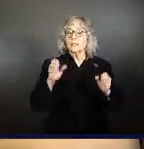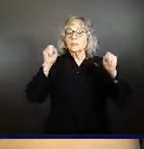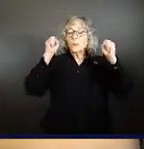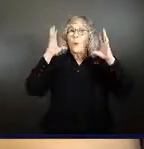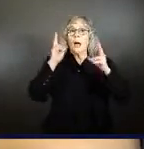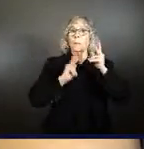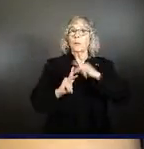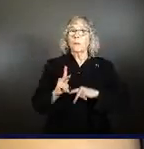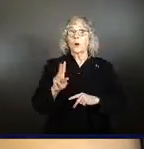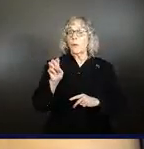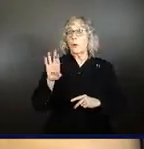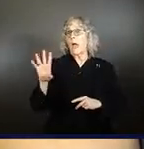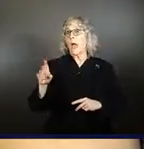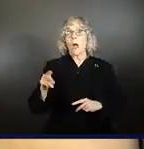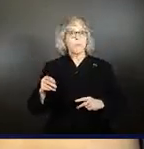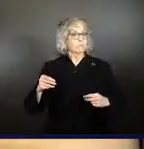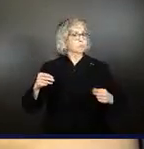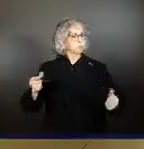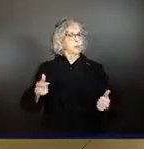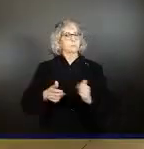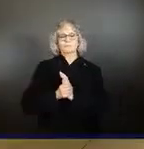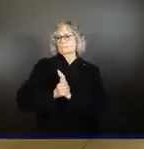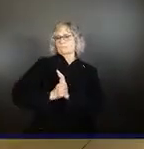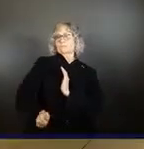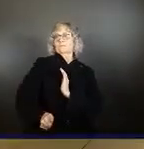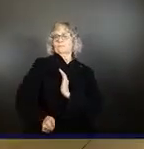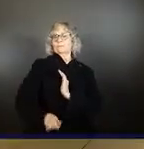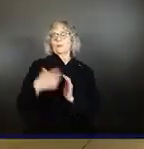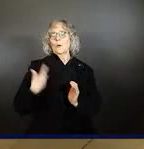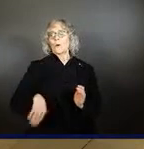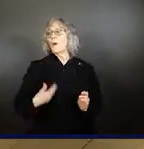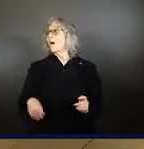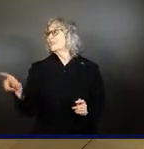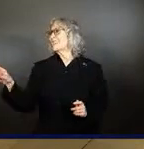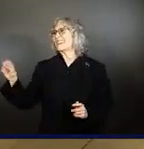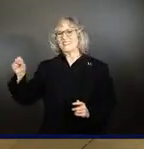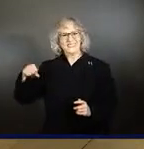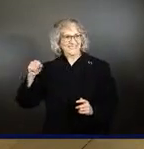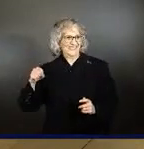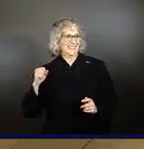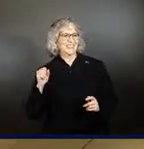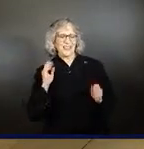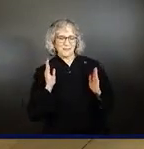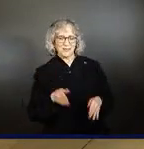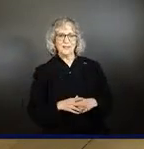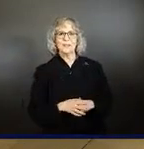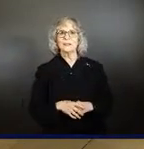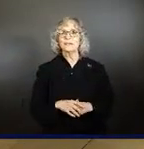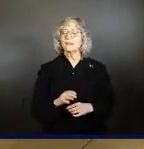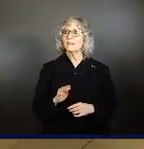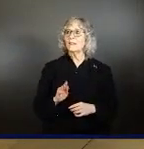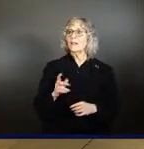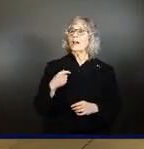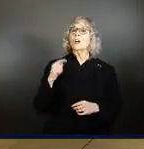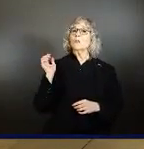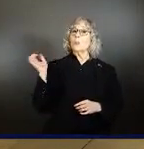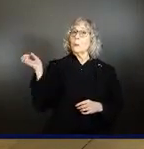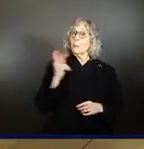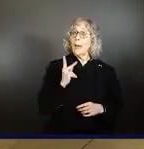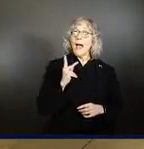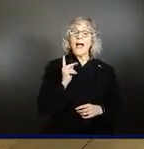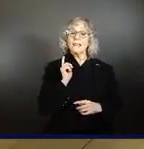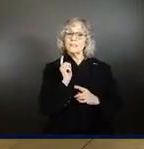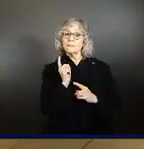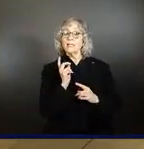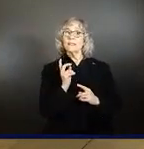Webb brought it. Yeah, absolutely. That's the best way to put it. So, Alex, Nestor, we will be back with you in just a bit